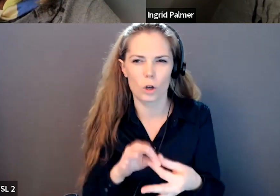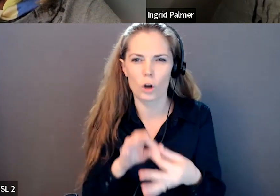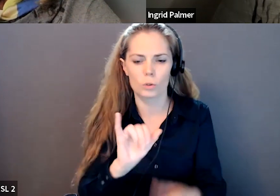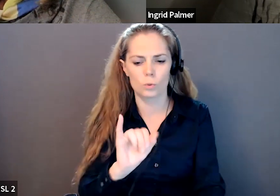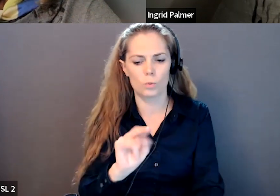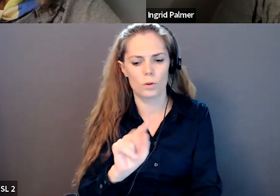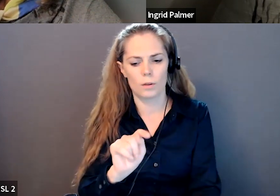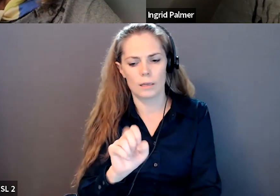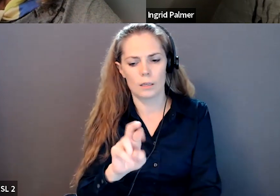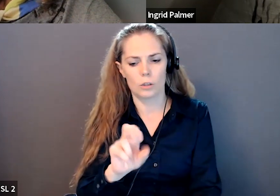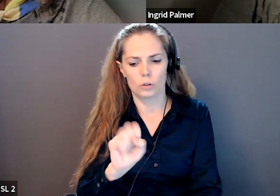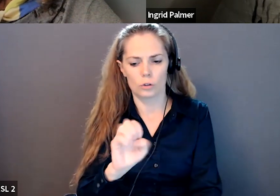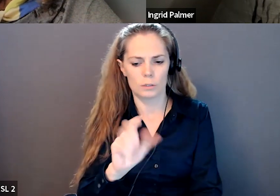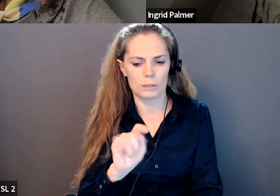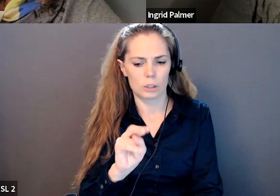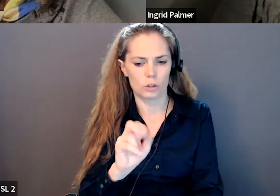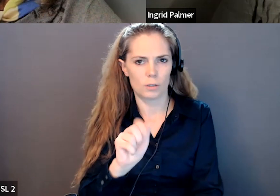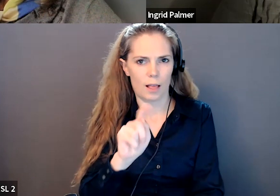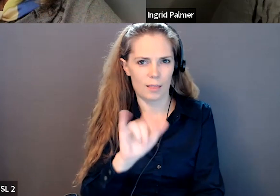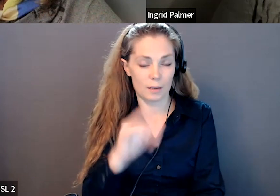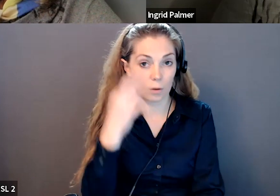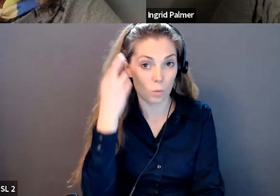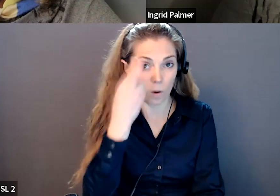with Twitter's management decisions.